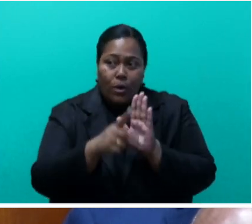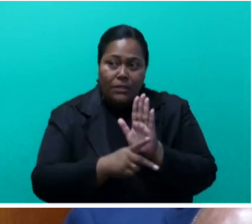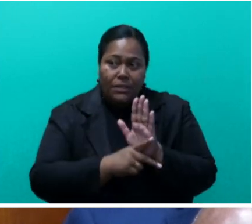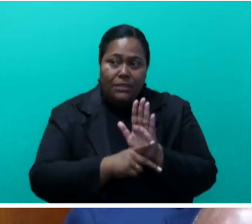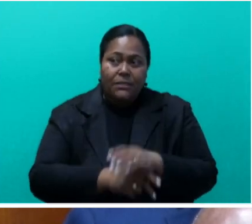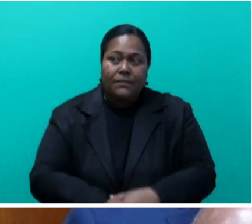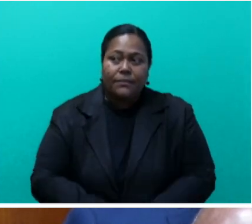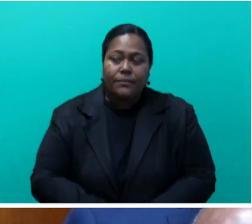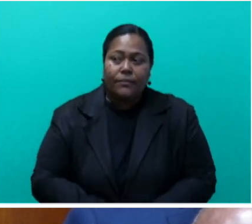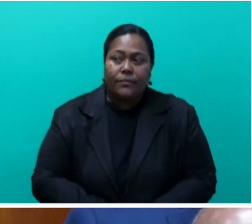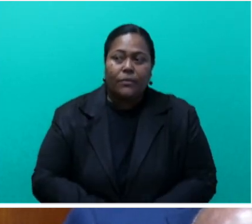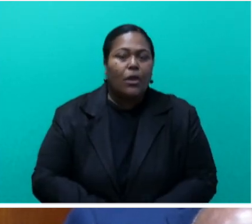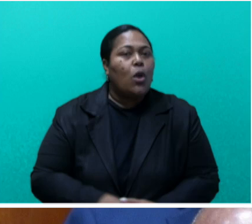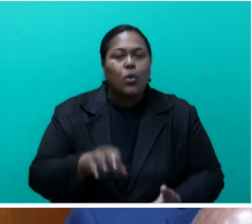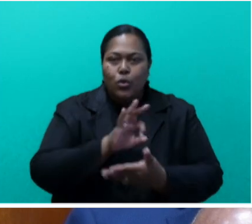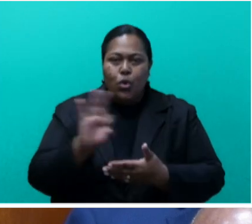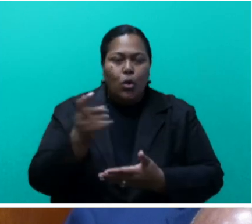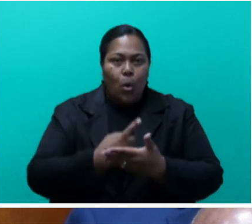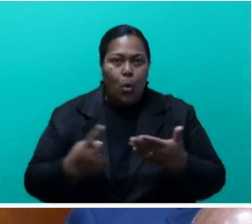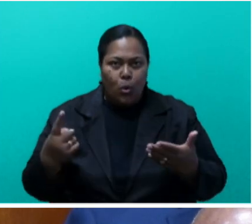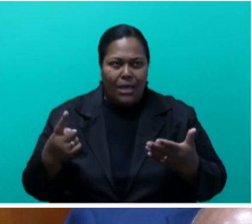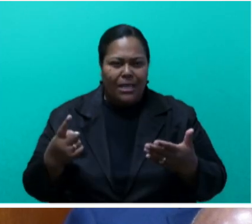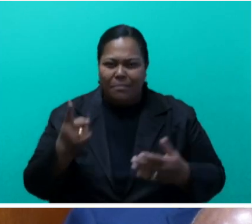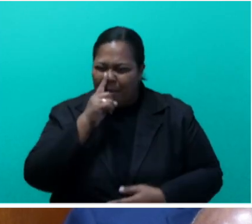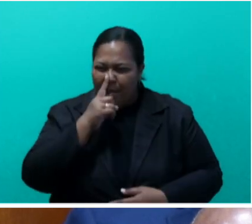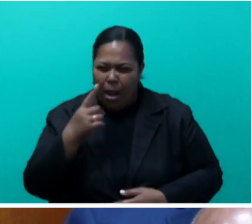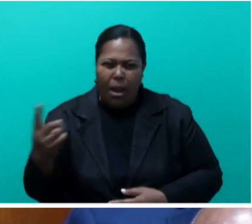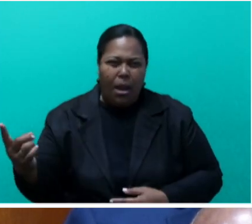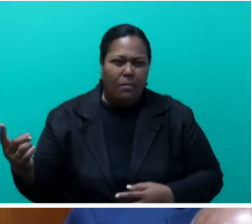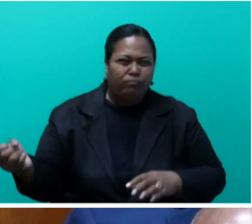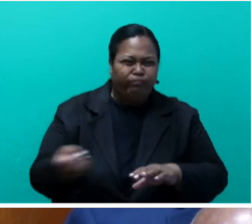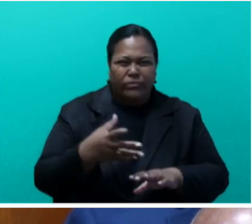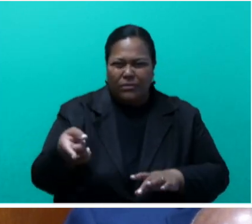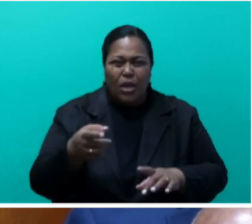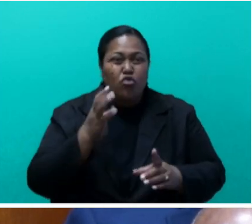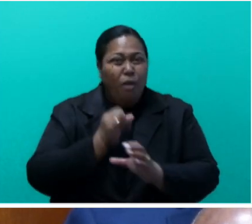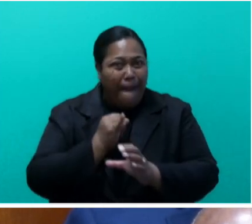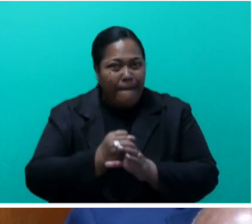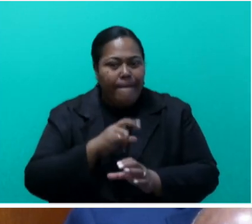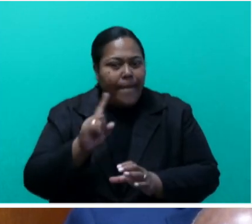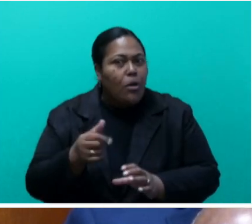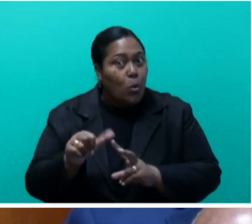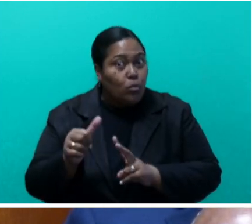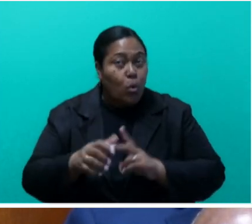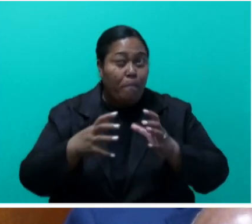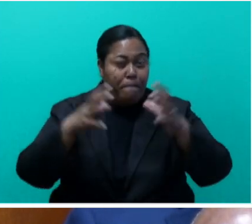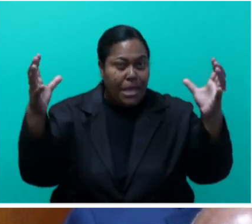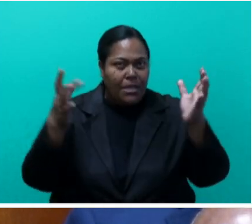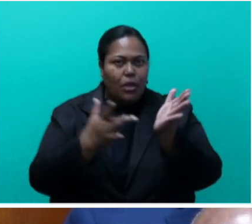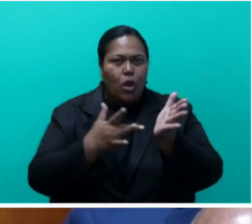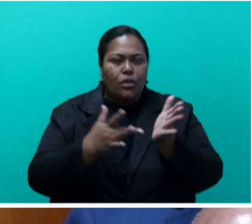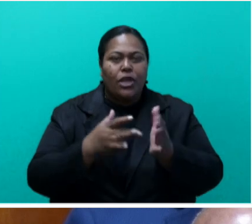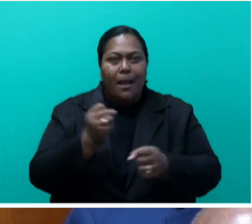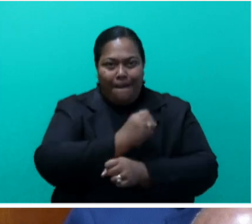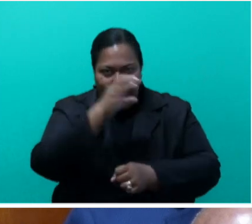not only perpetrators, Honorable Speaker, but also technology companies, our large tech companies